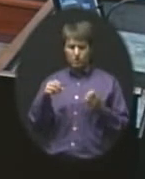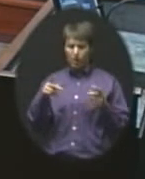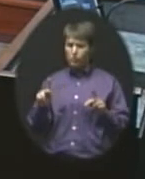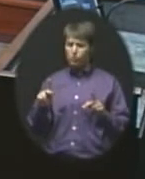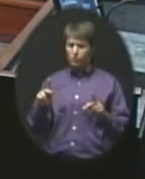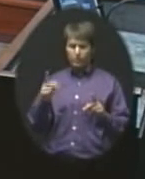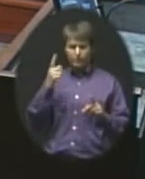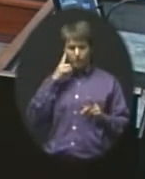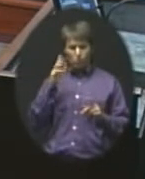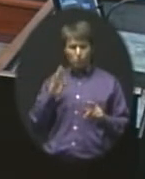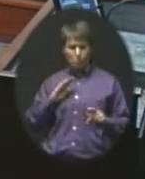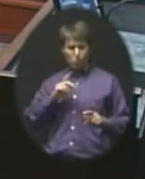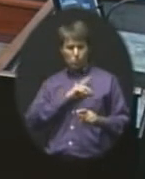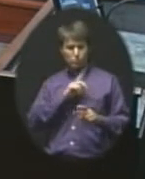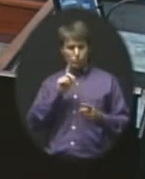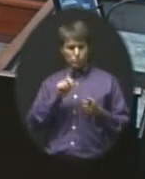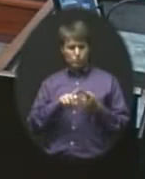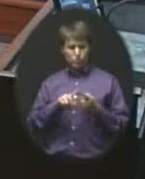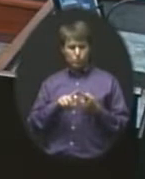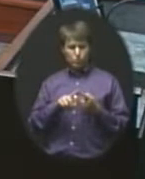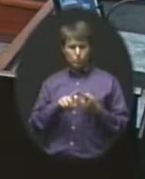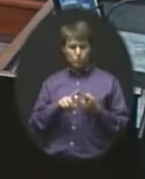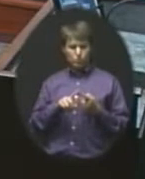opportunity for board members to